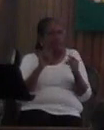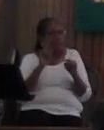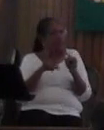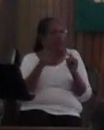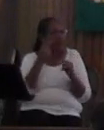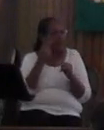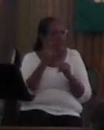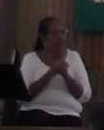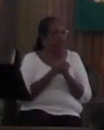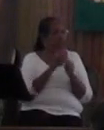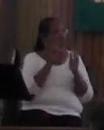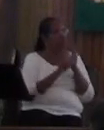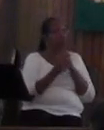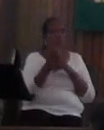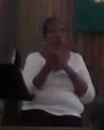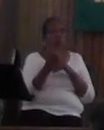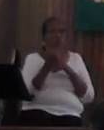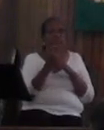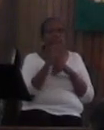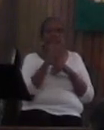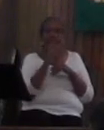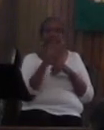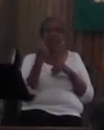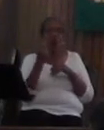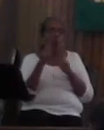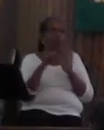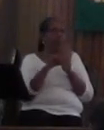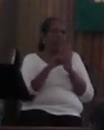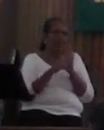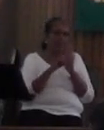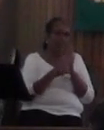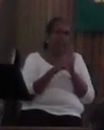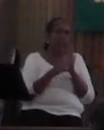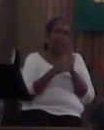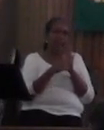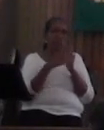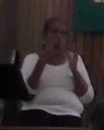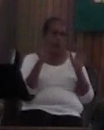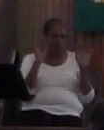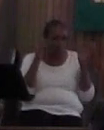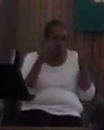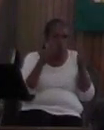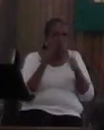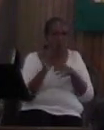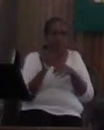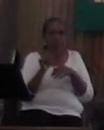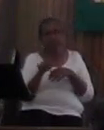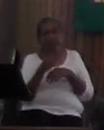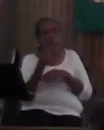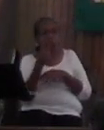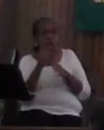Now, verse 3 is not always emphasized or highlighted as much as the other two verses, but it is